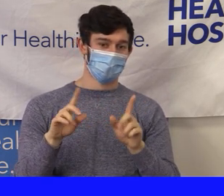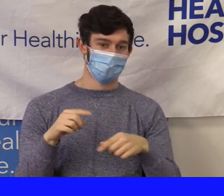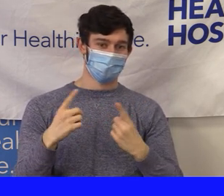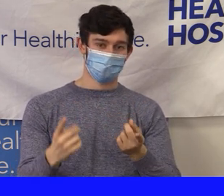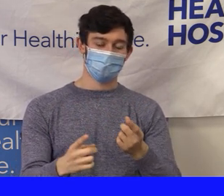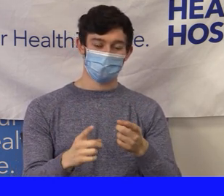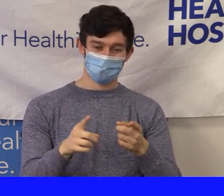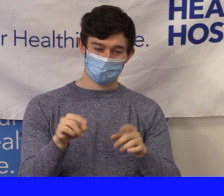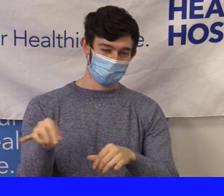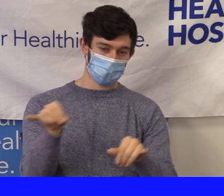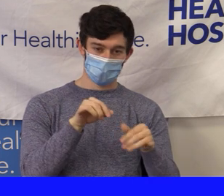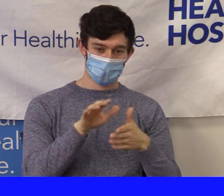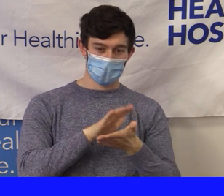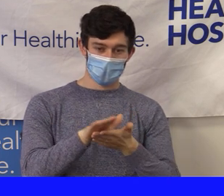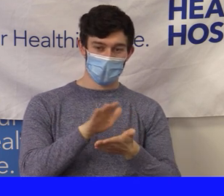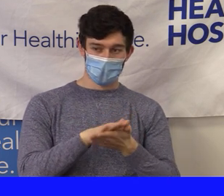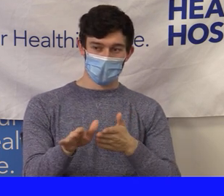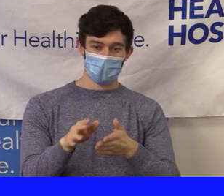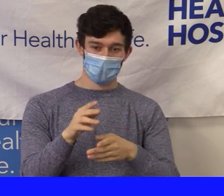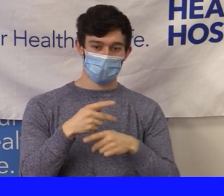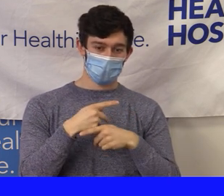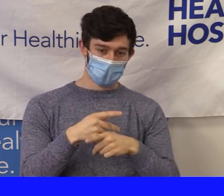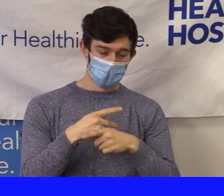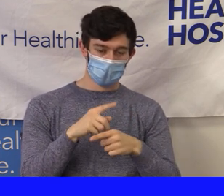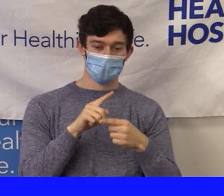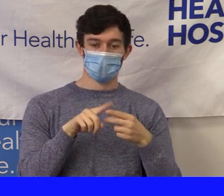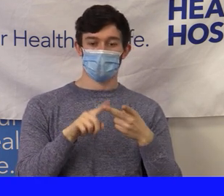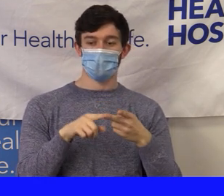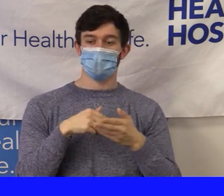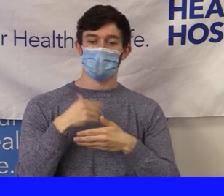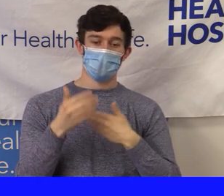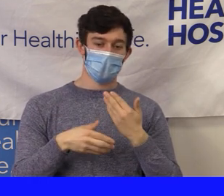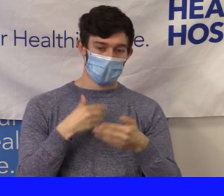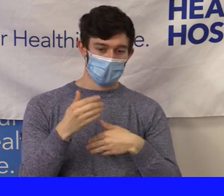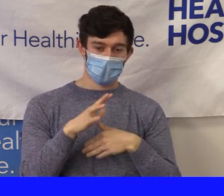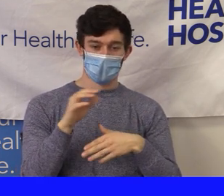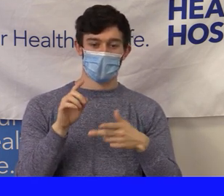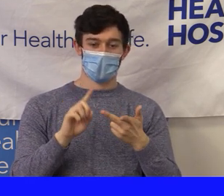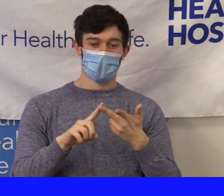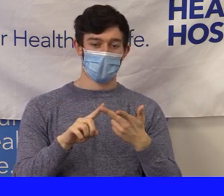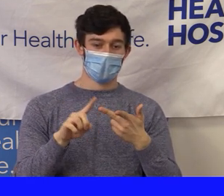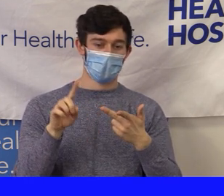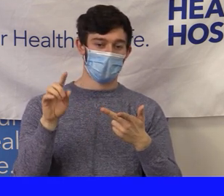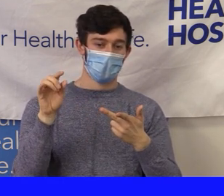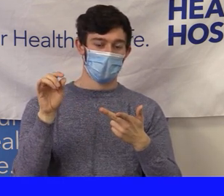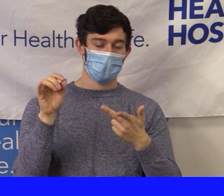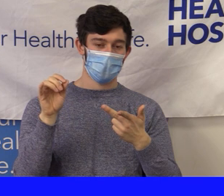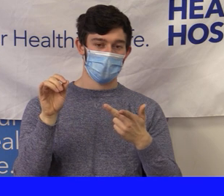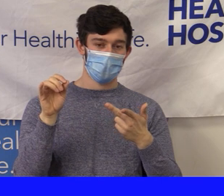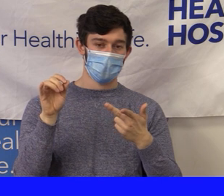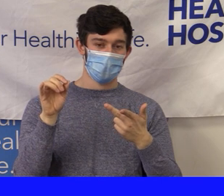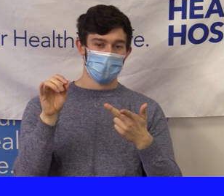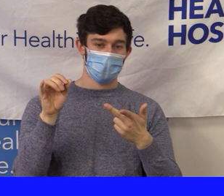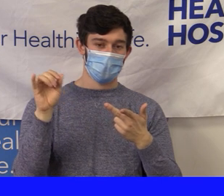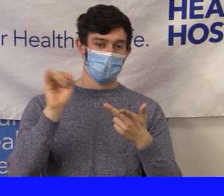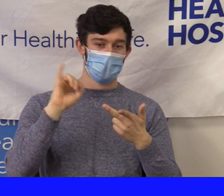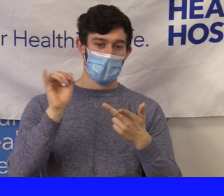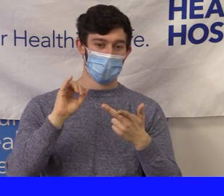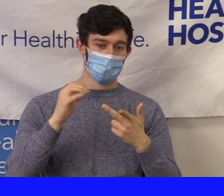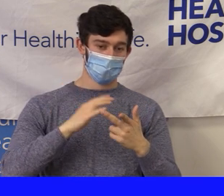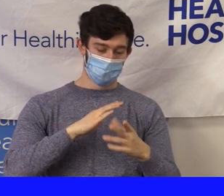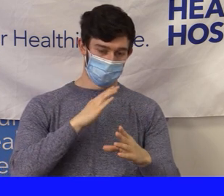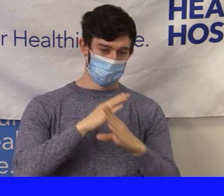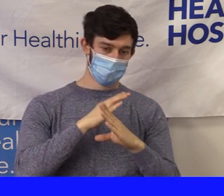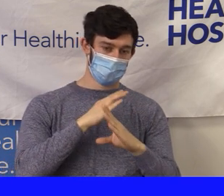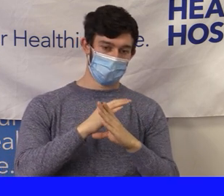They standardized cleaning products, cleaning processes, and infection prevention practices across the